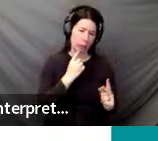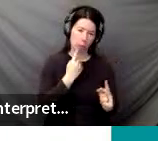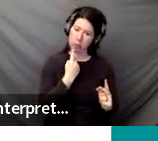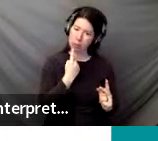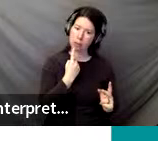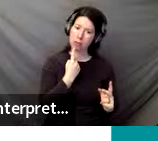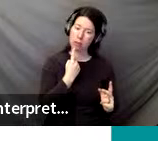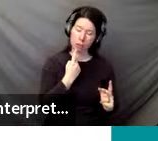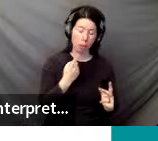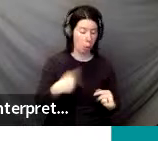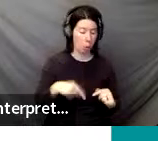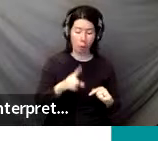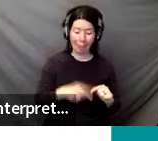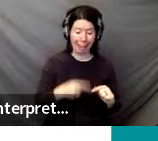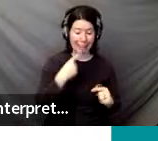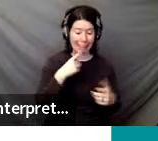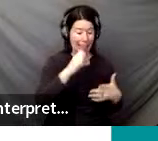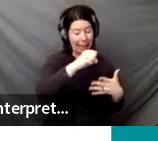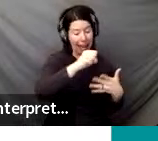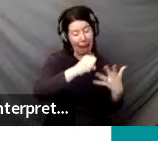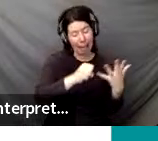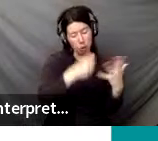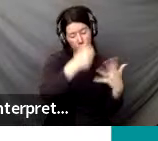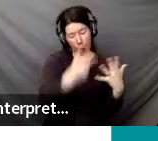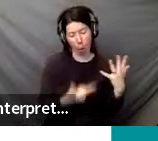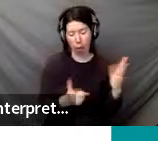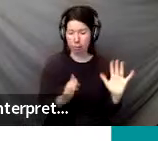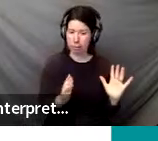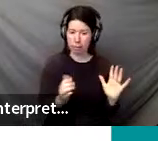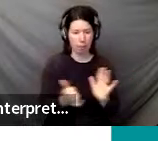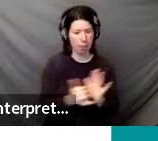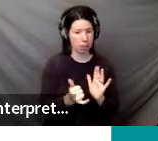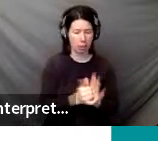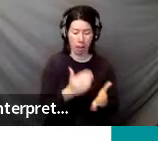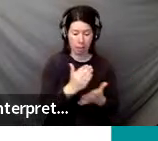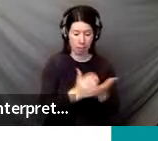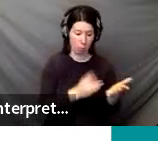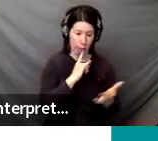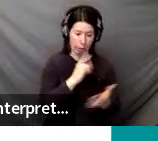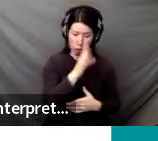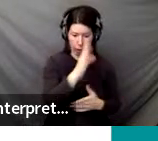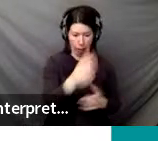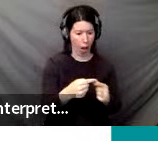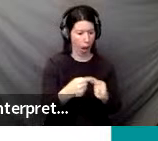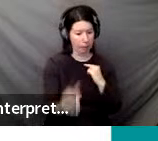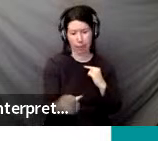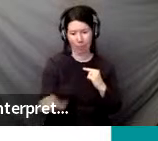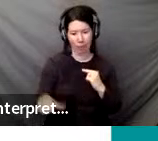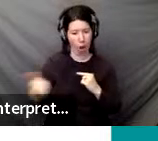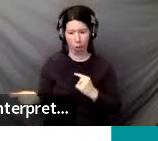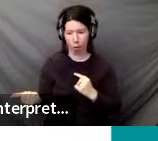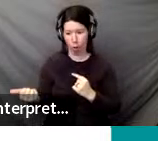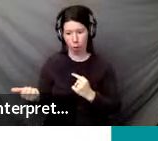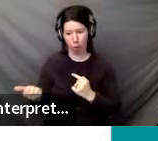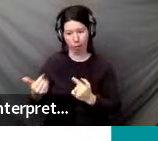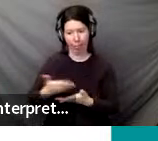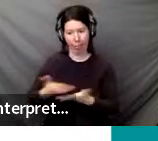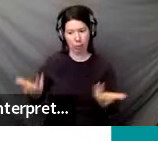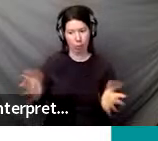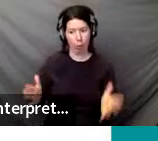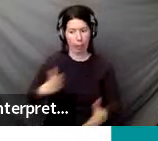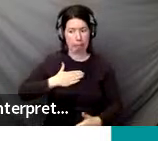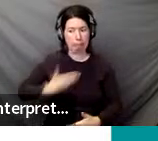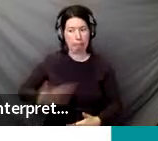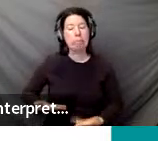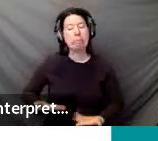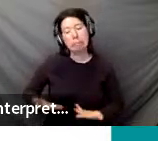we cannot say yes to all of them because some of them are in direct opposition of other conditions from partners. So,